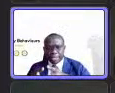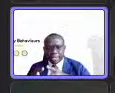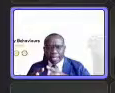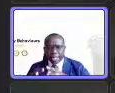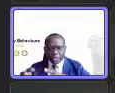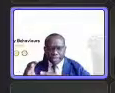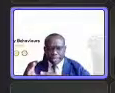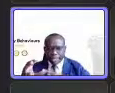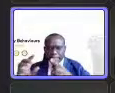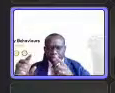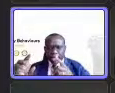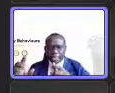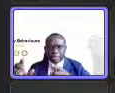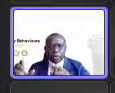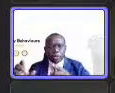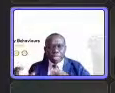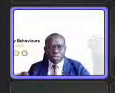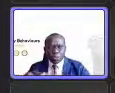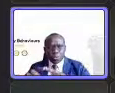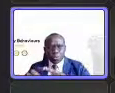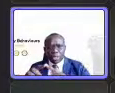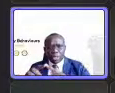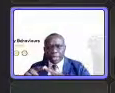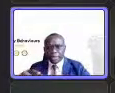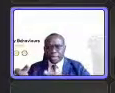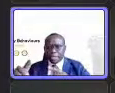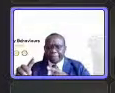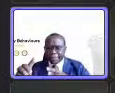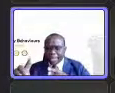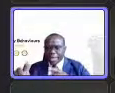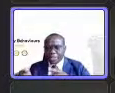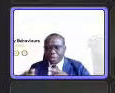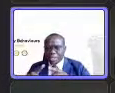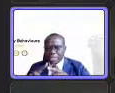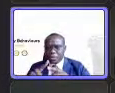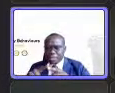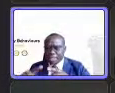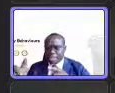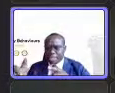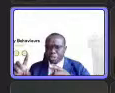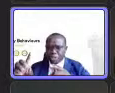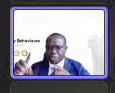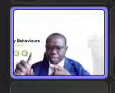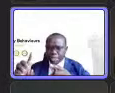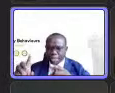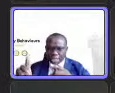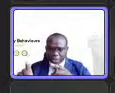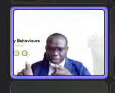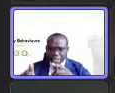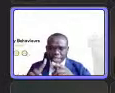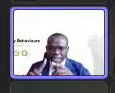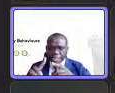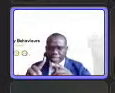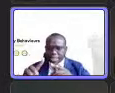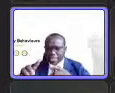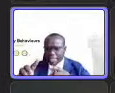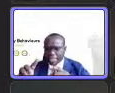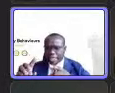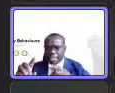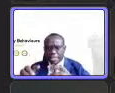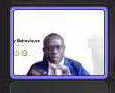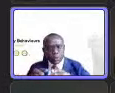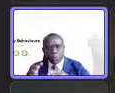Africa. And as you can see, close to, the figure has always oscillated between 78,